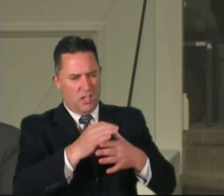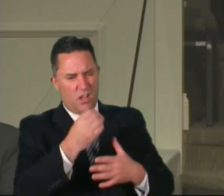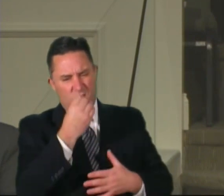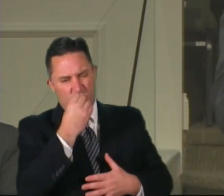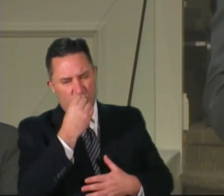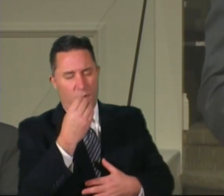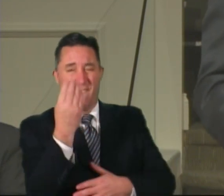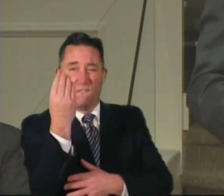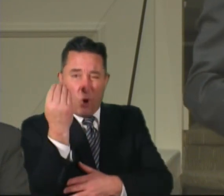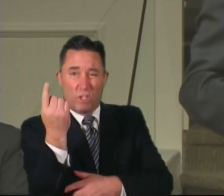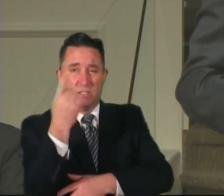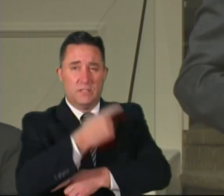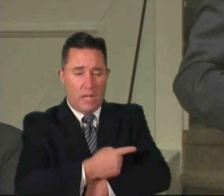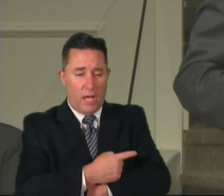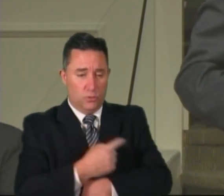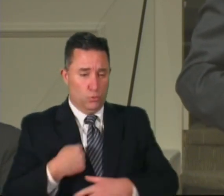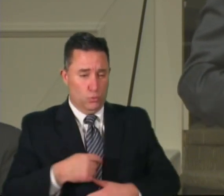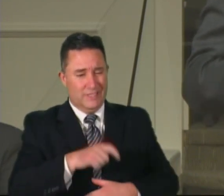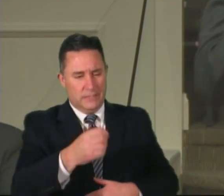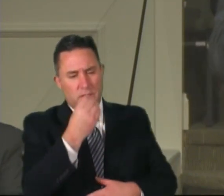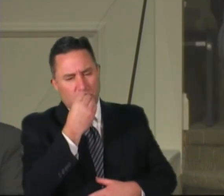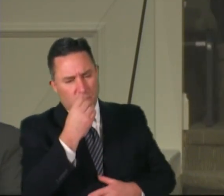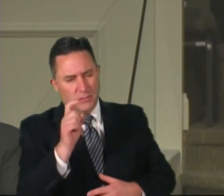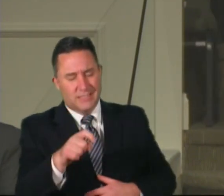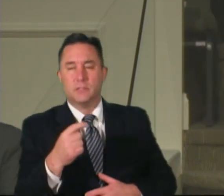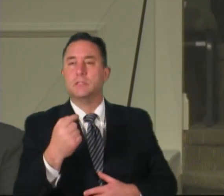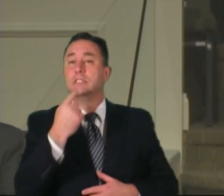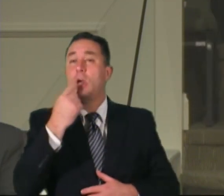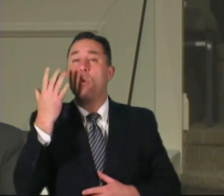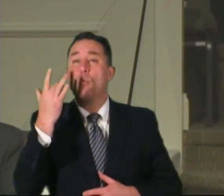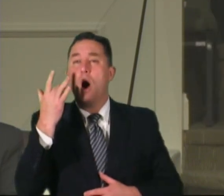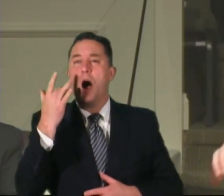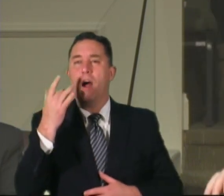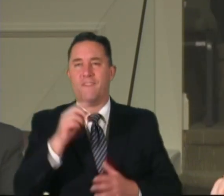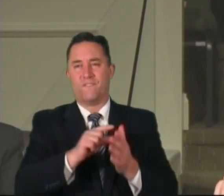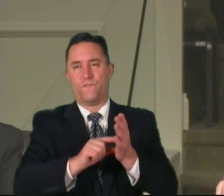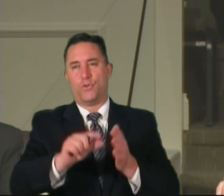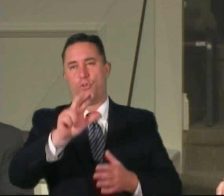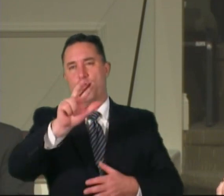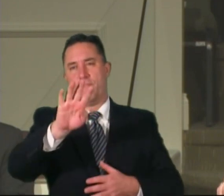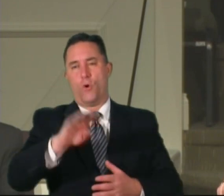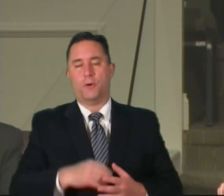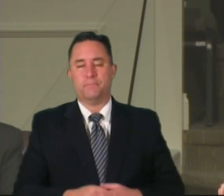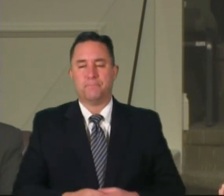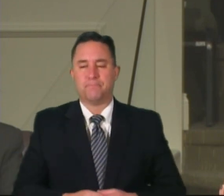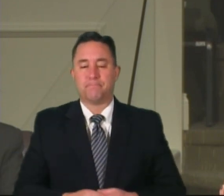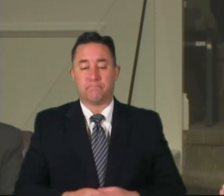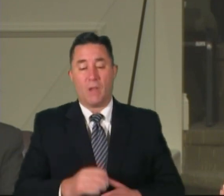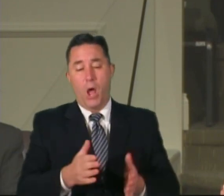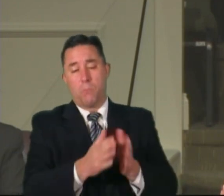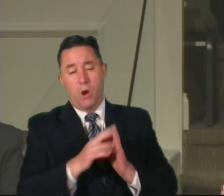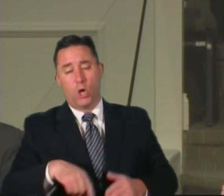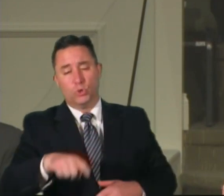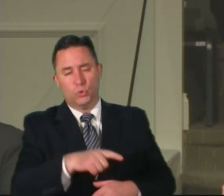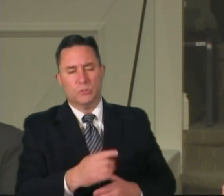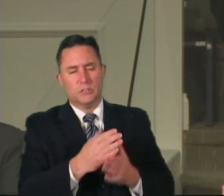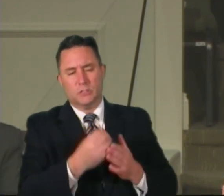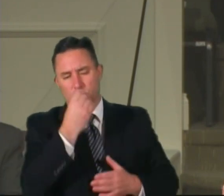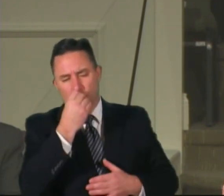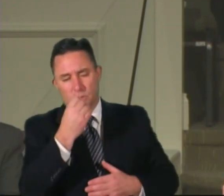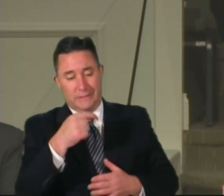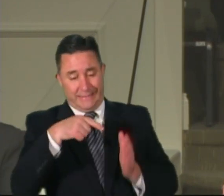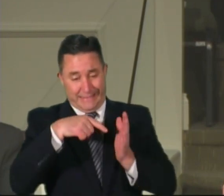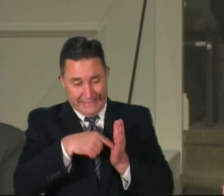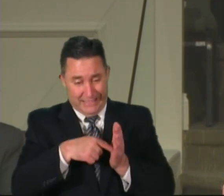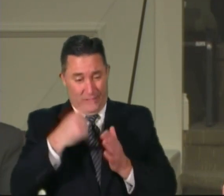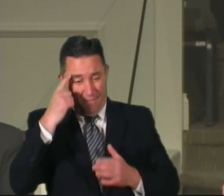14 days, and we're going to need to eat. And why does he say that? Verse number 34. Wherefore I pray you, take some meat, for this